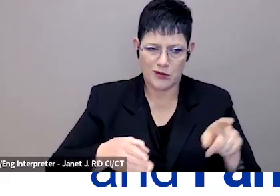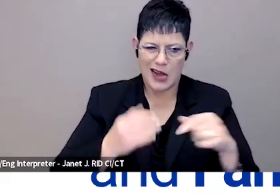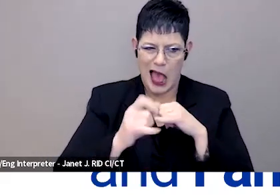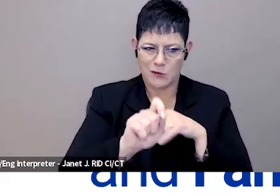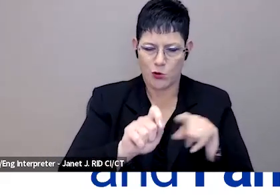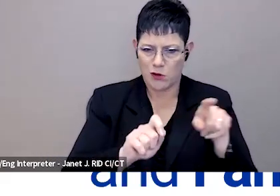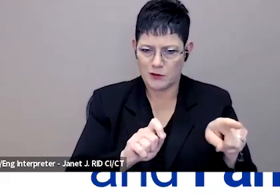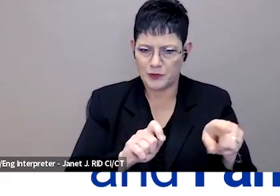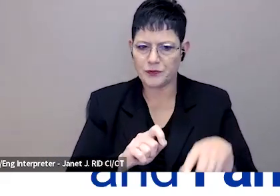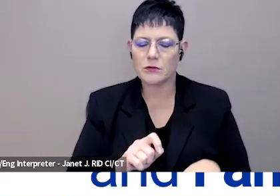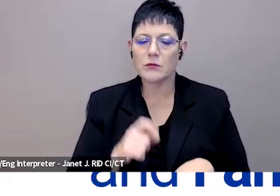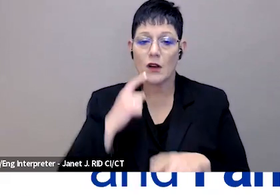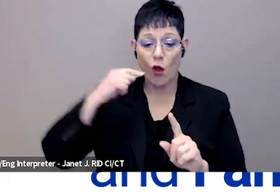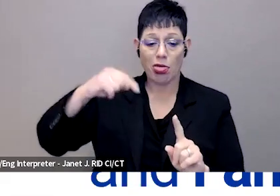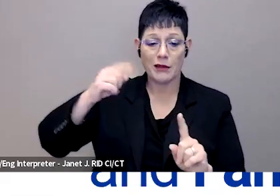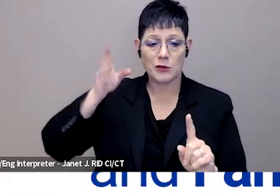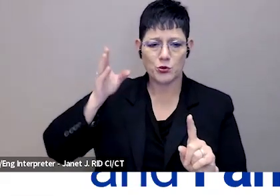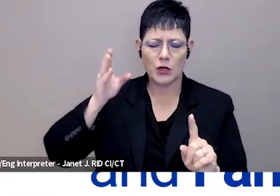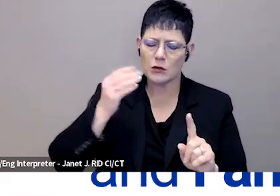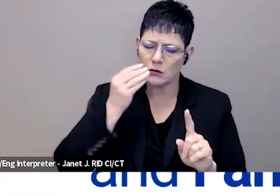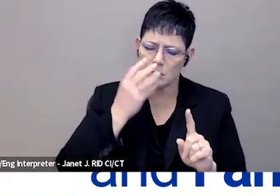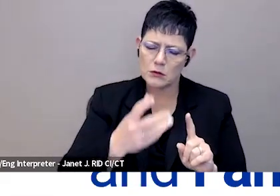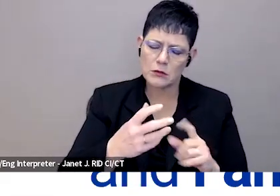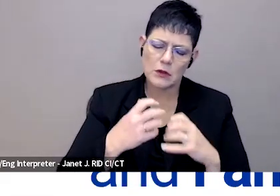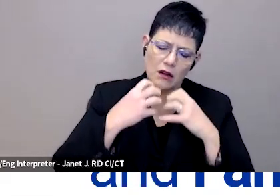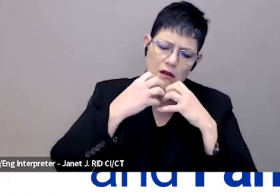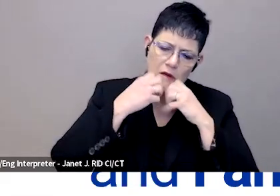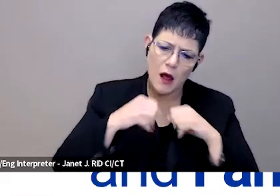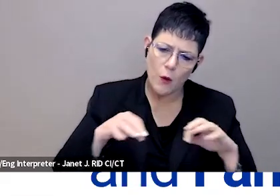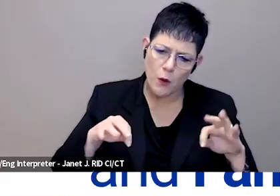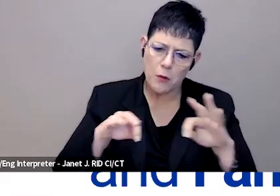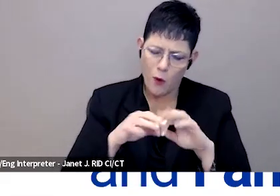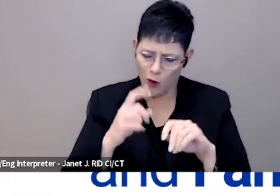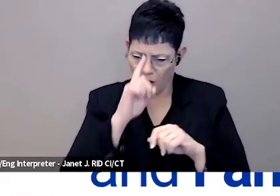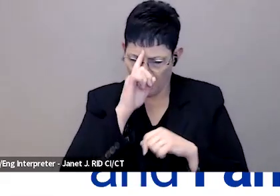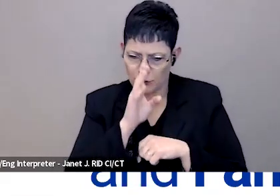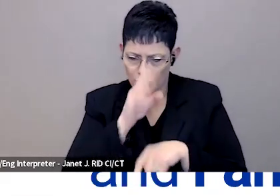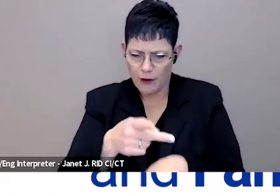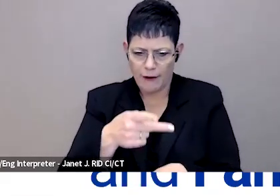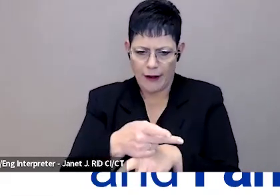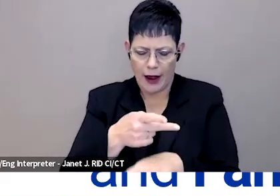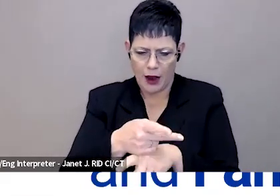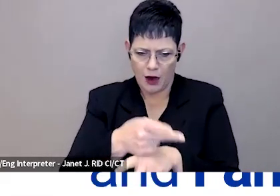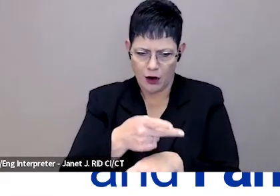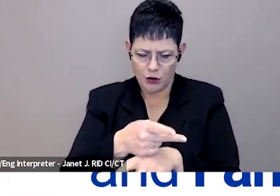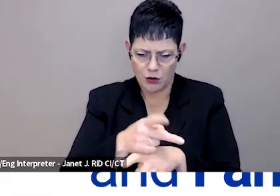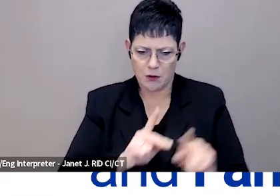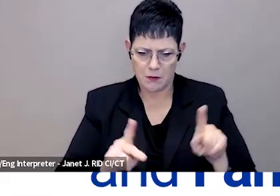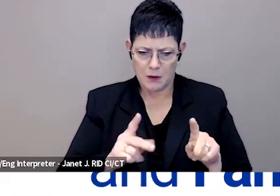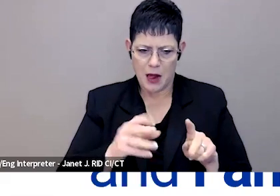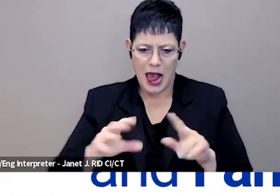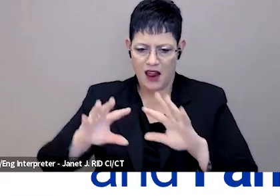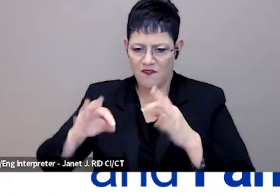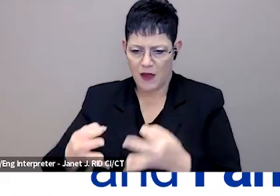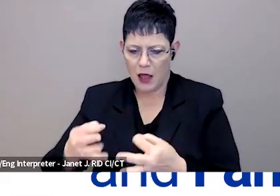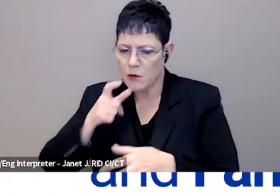presentation, is that there is incredible value in thinking about direct care workers and family caregivers in overlapping ways, right?